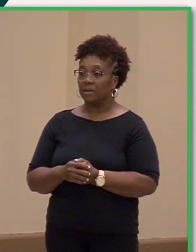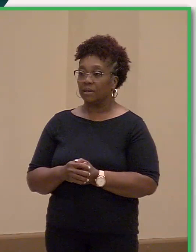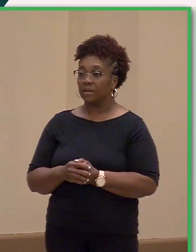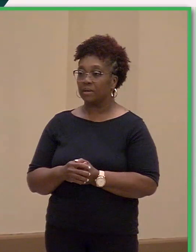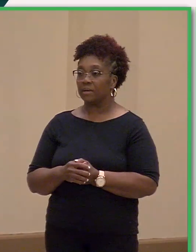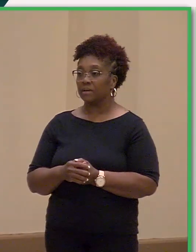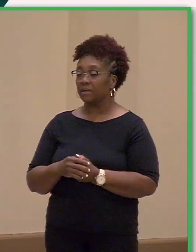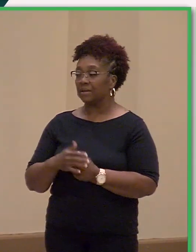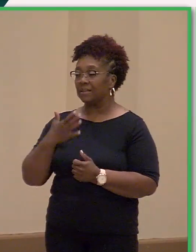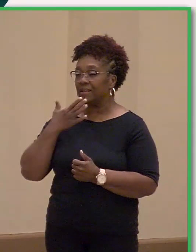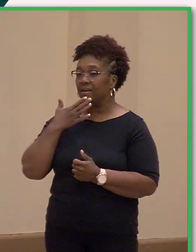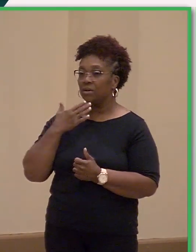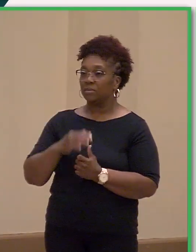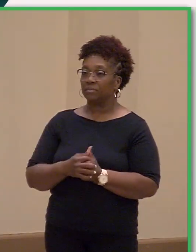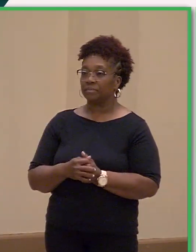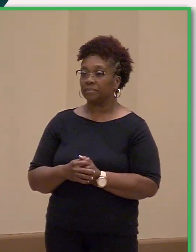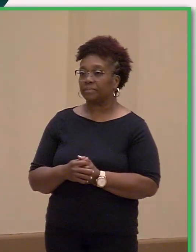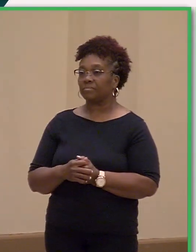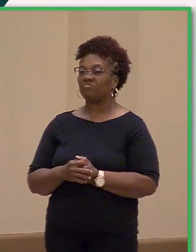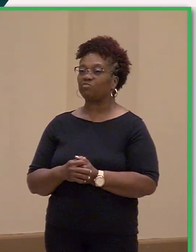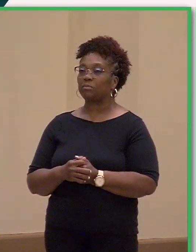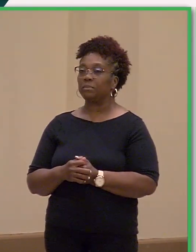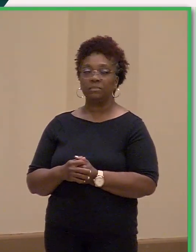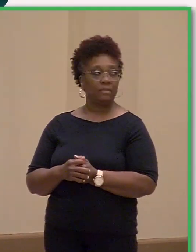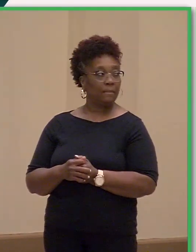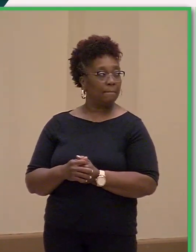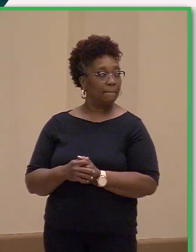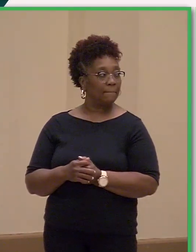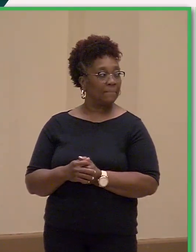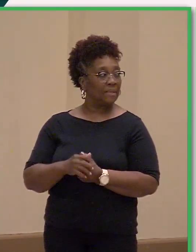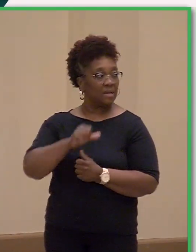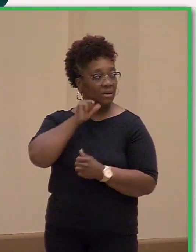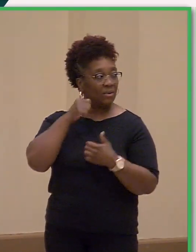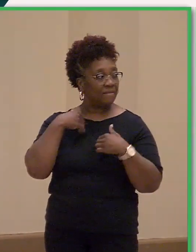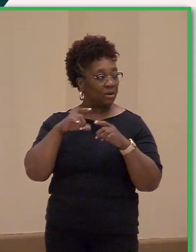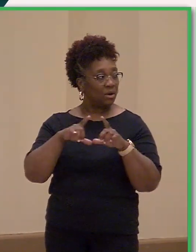you. All right, thank you. I do not have a card.